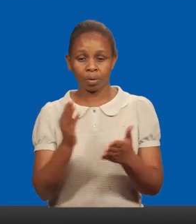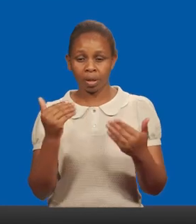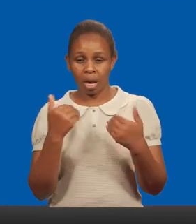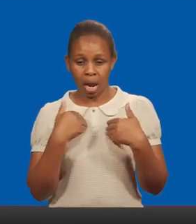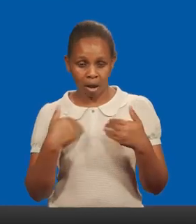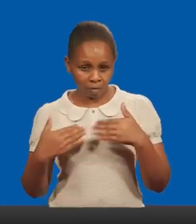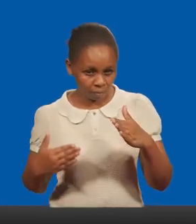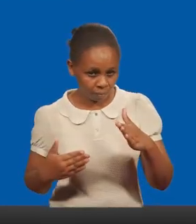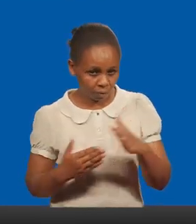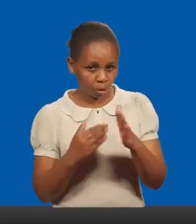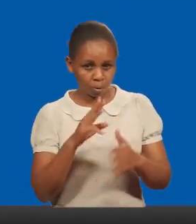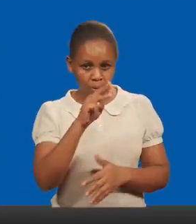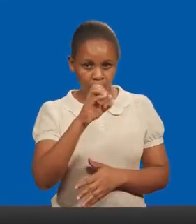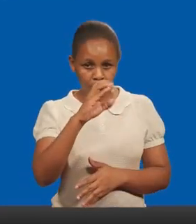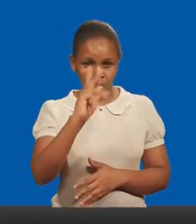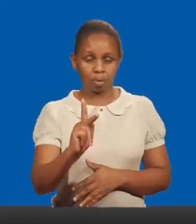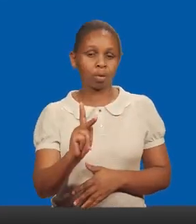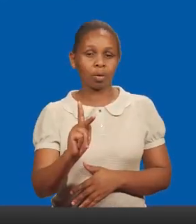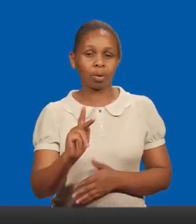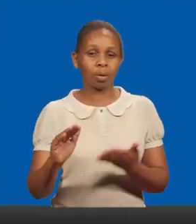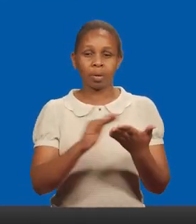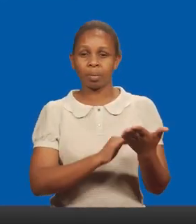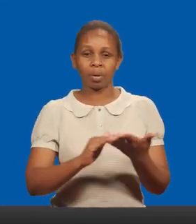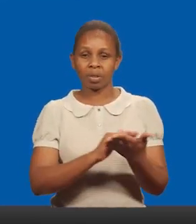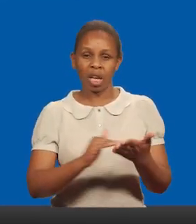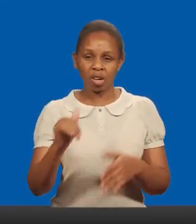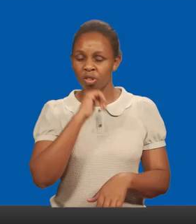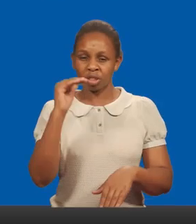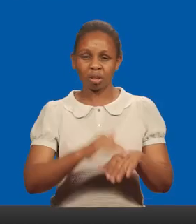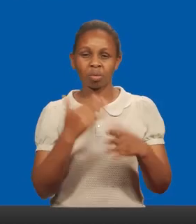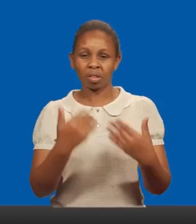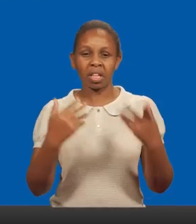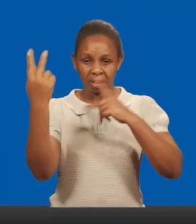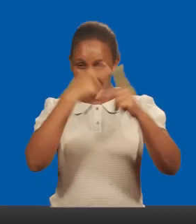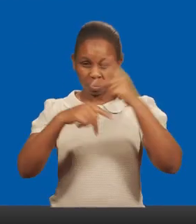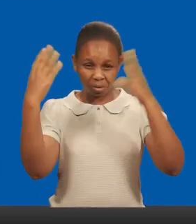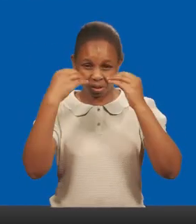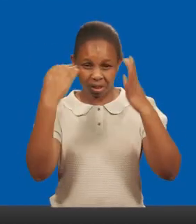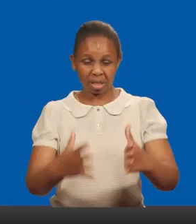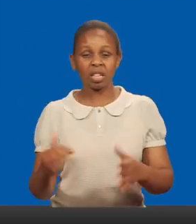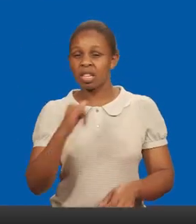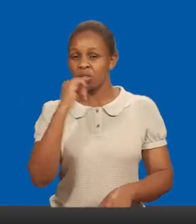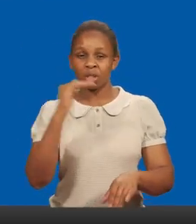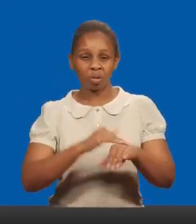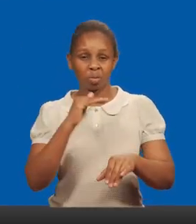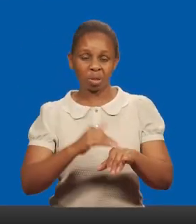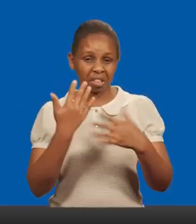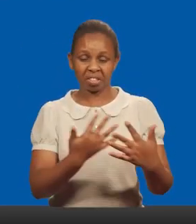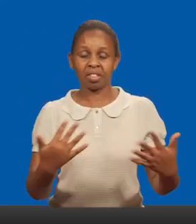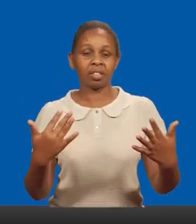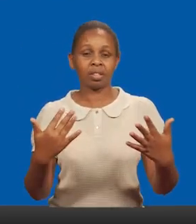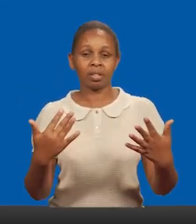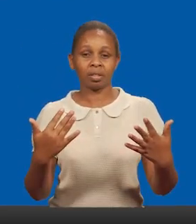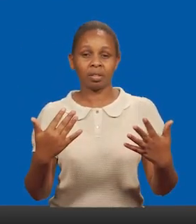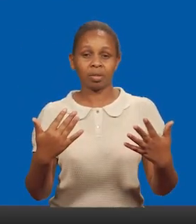Of course, there's that ban of mocks in secondary schools. It is basically not a very good thing. As a professional teacher, I